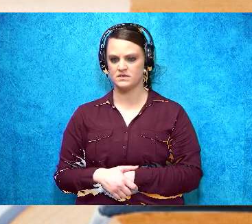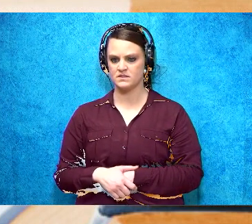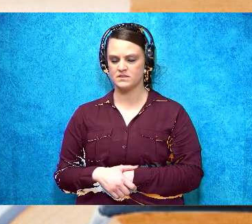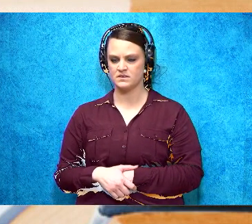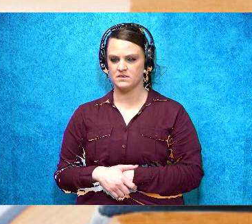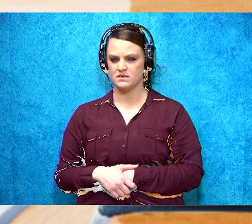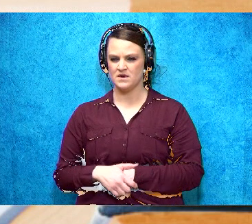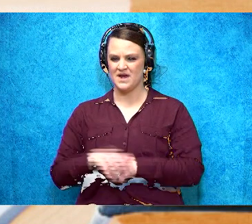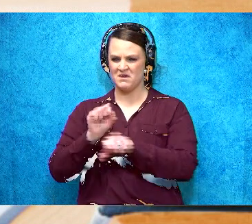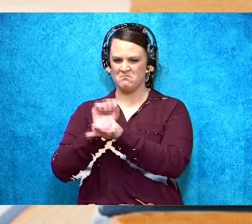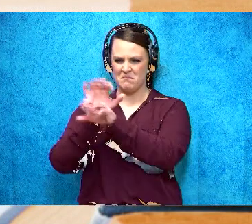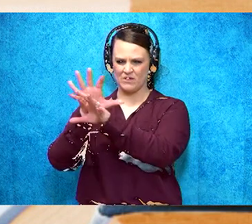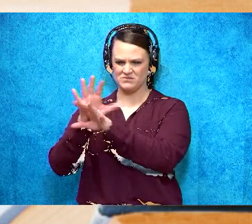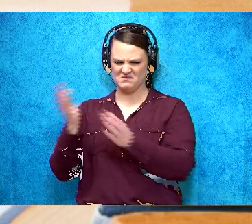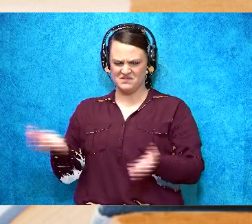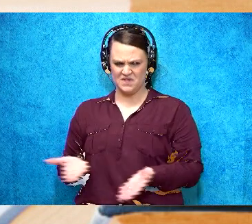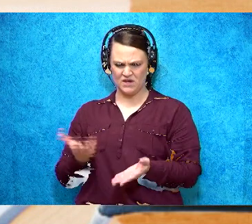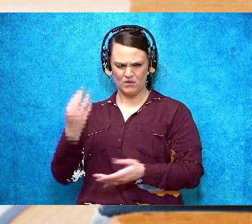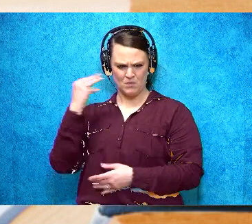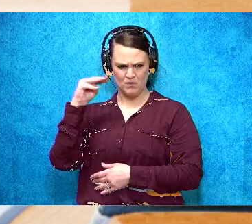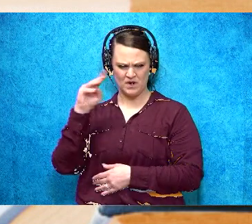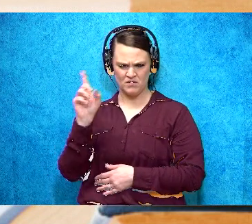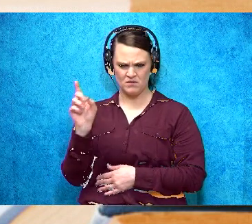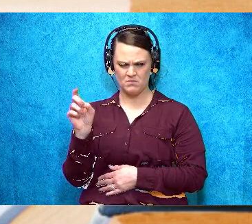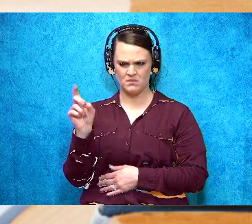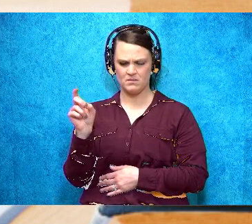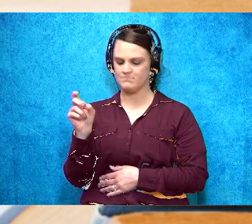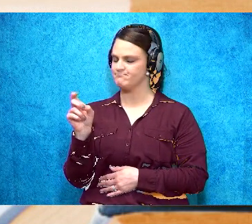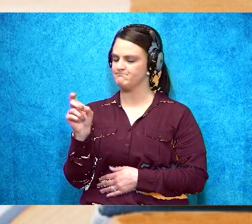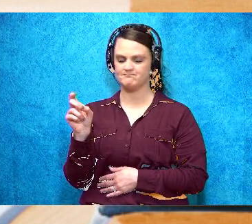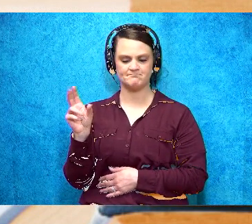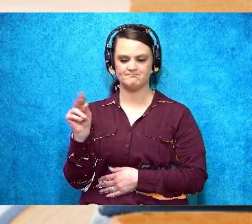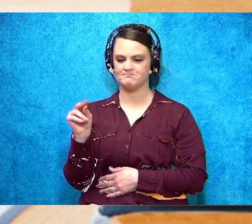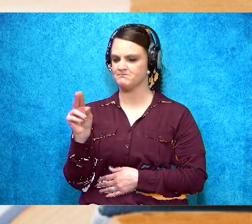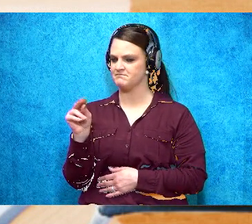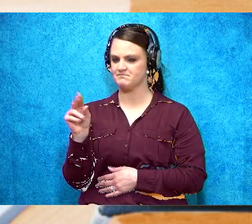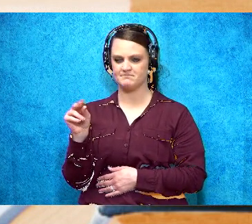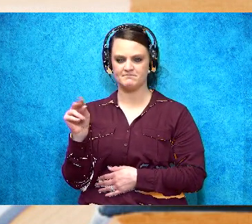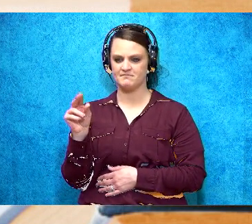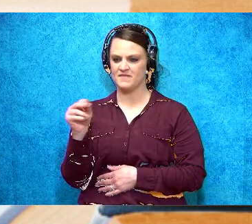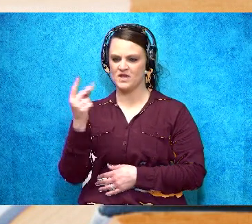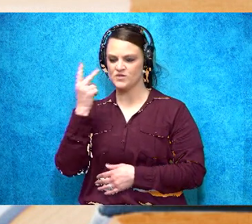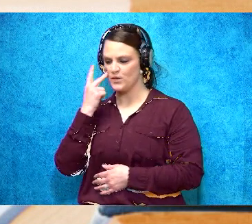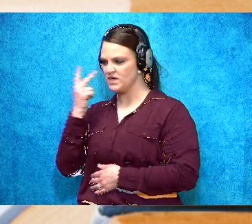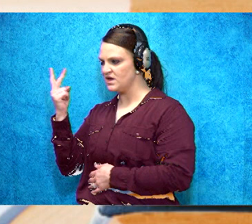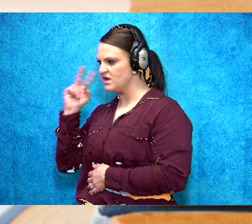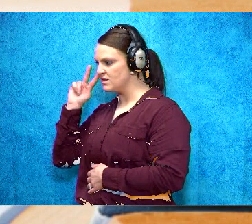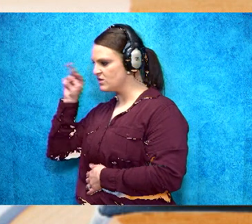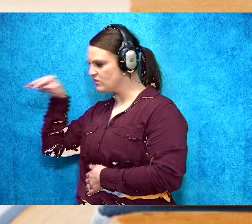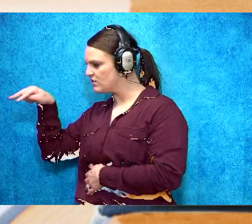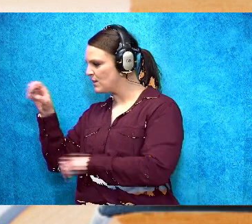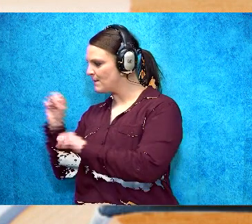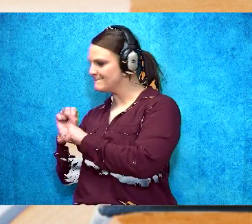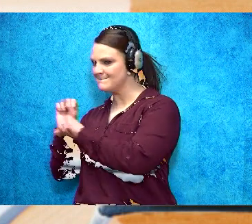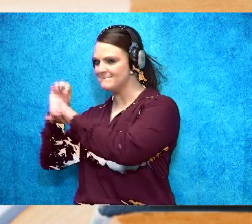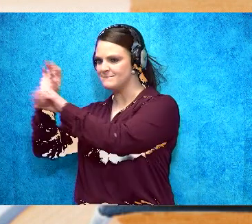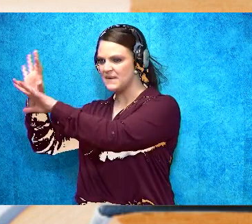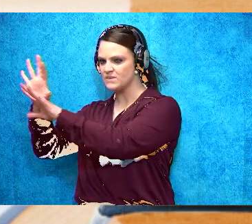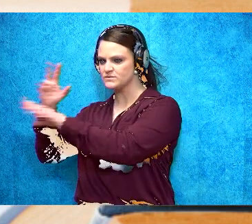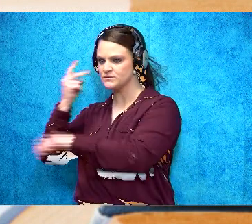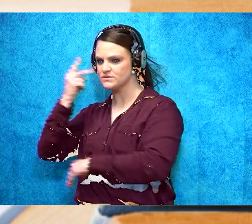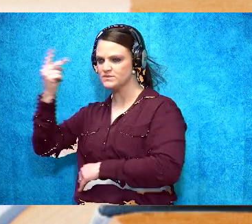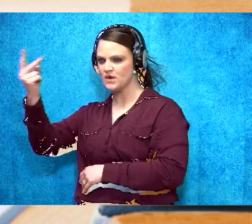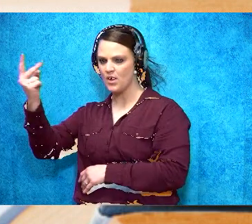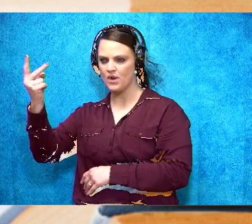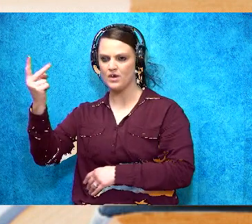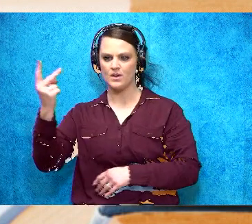Do we have mountains in Mobile, Alabama? No. It talks about seeing mountains. Where are there mountains?